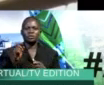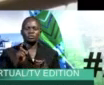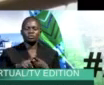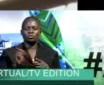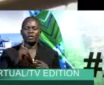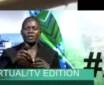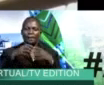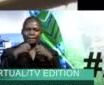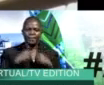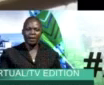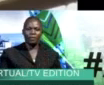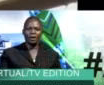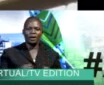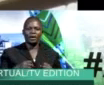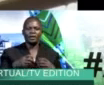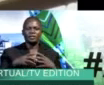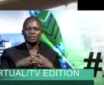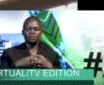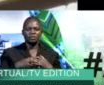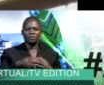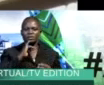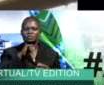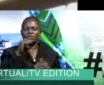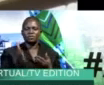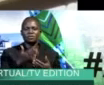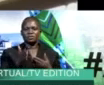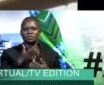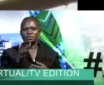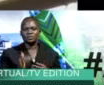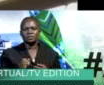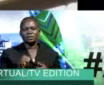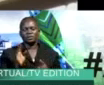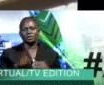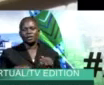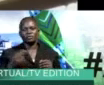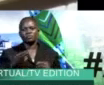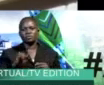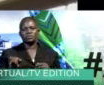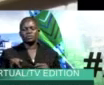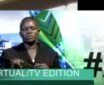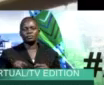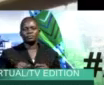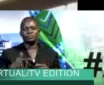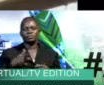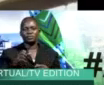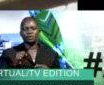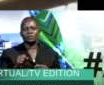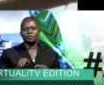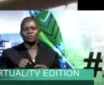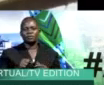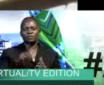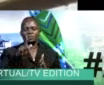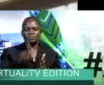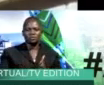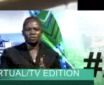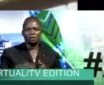where the power generator is. And it is a lot easier than using a compressed gas and